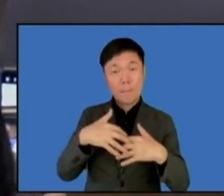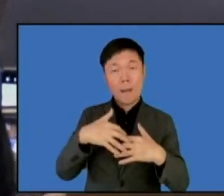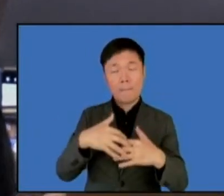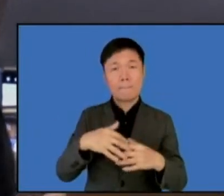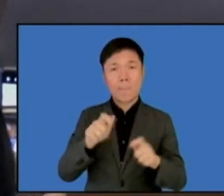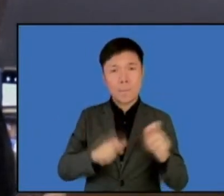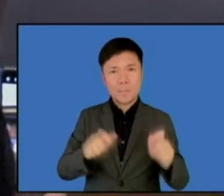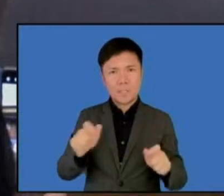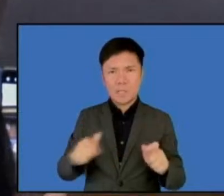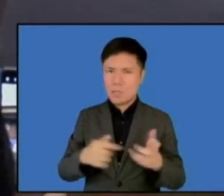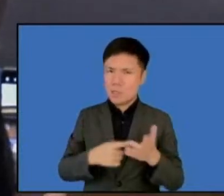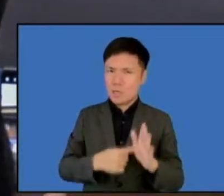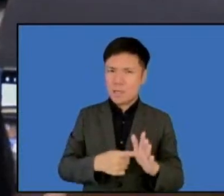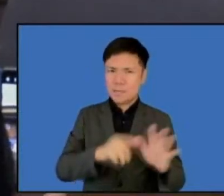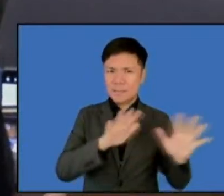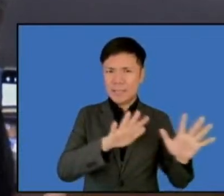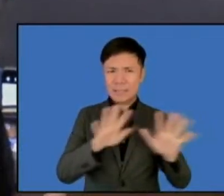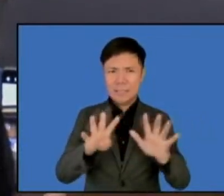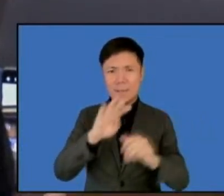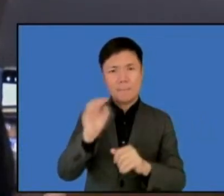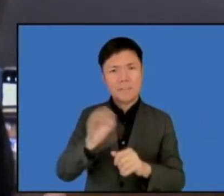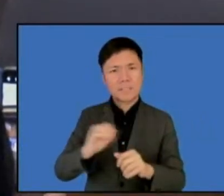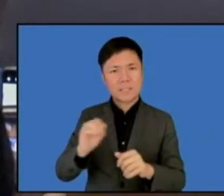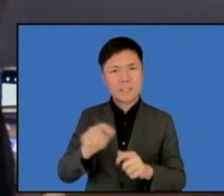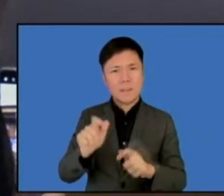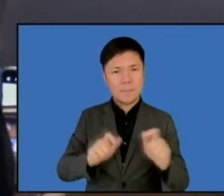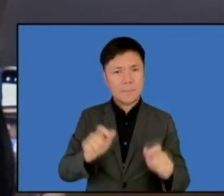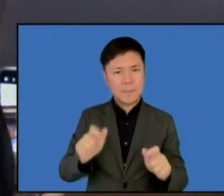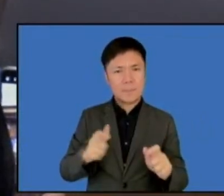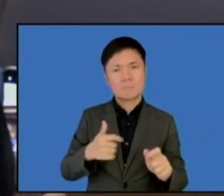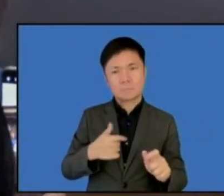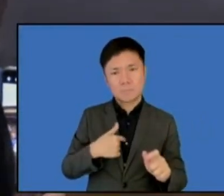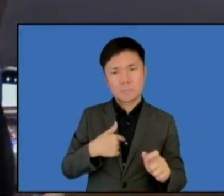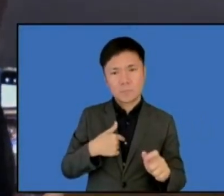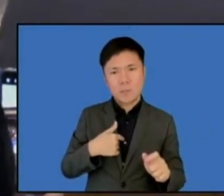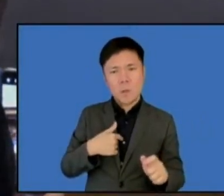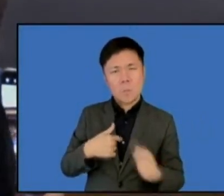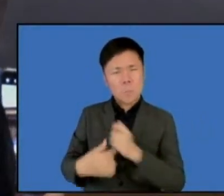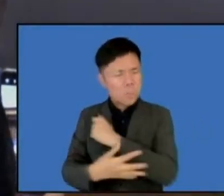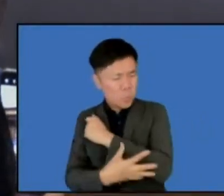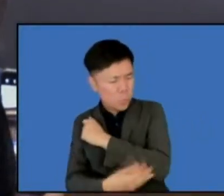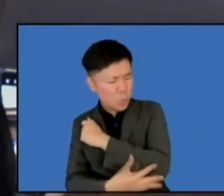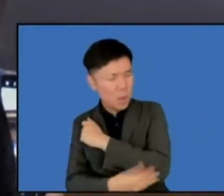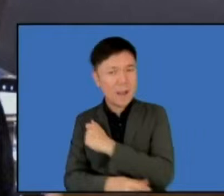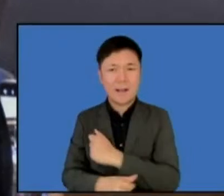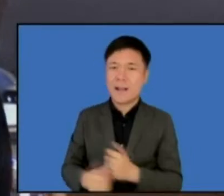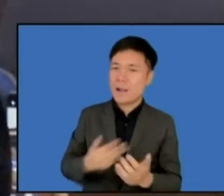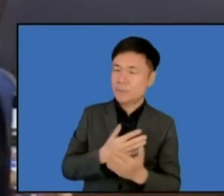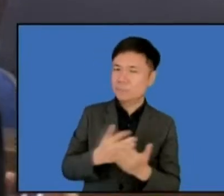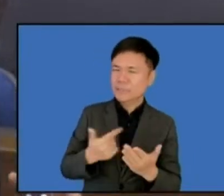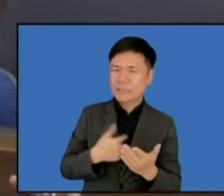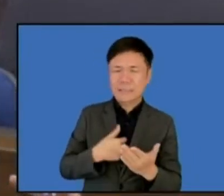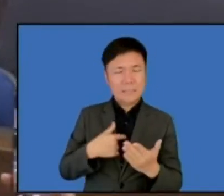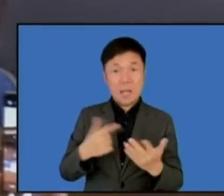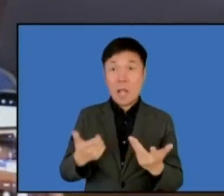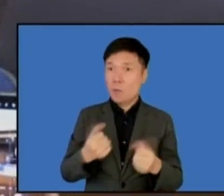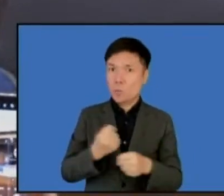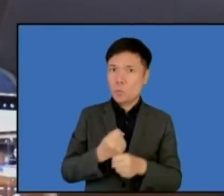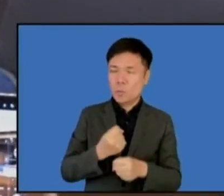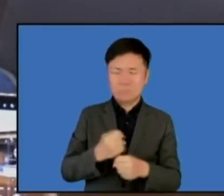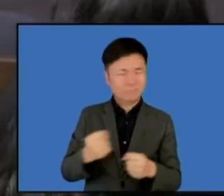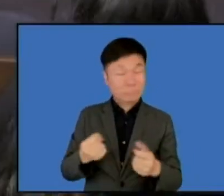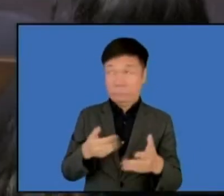and represent about 19% of the world's poor and remain especially vulnerable to displacement, violence, and human rights